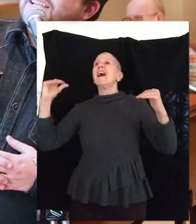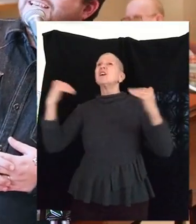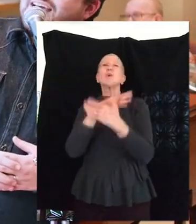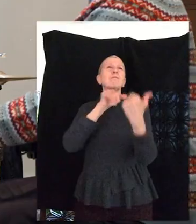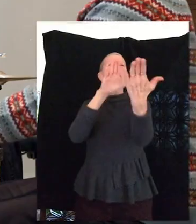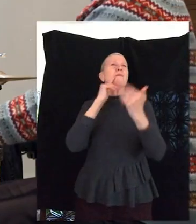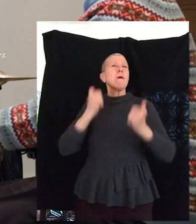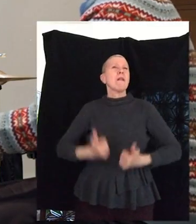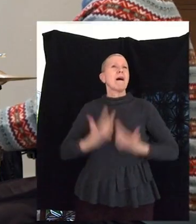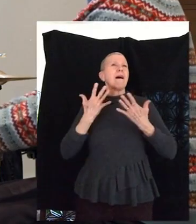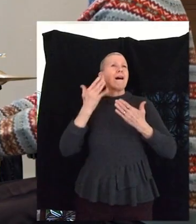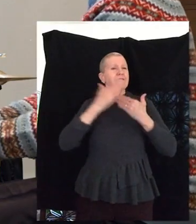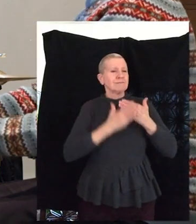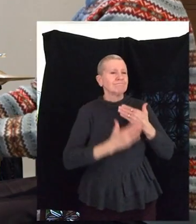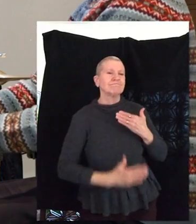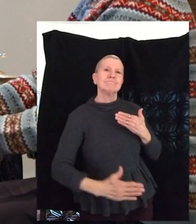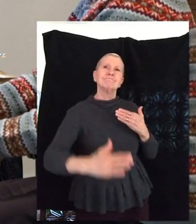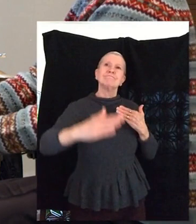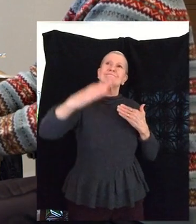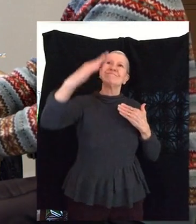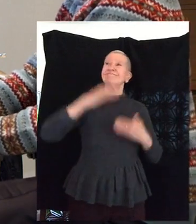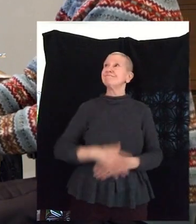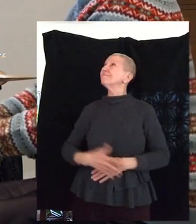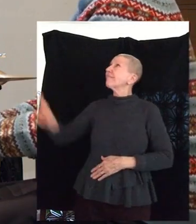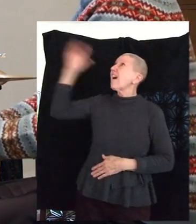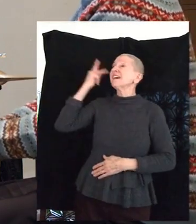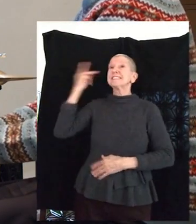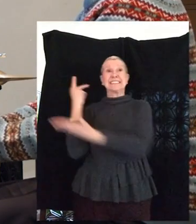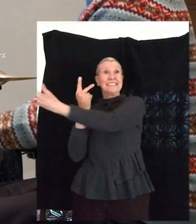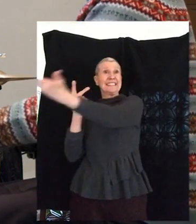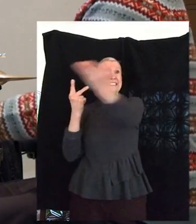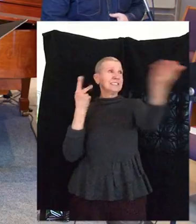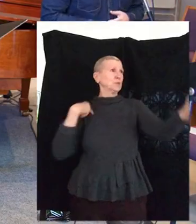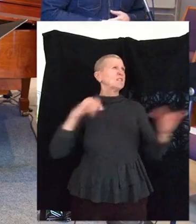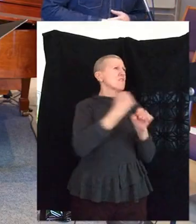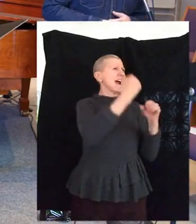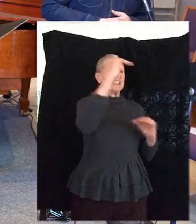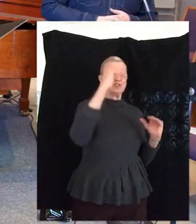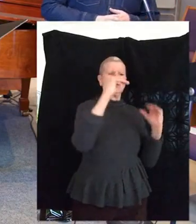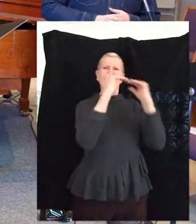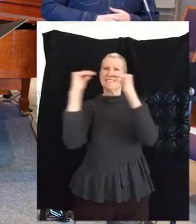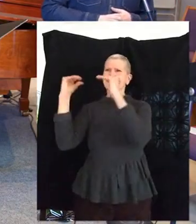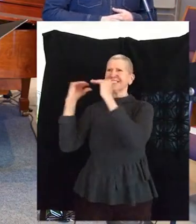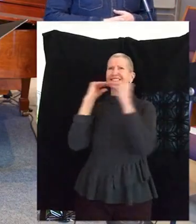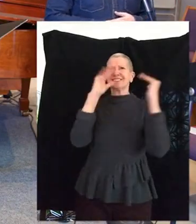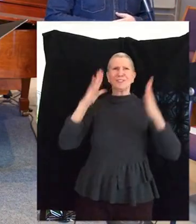God will delight when we are creators of justice and